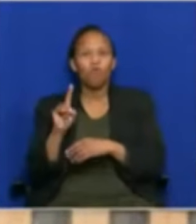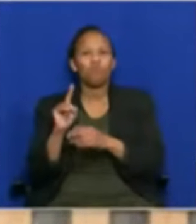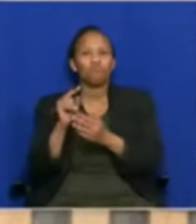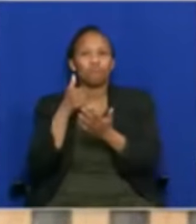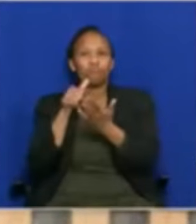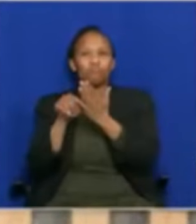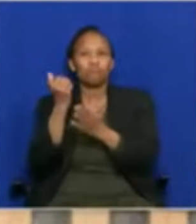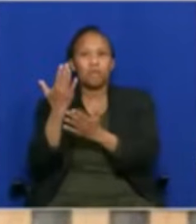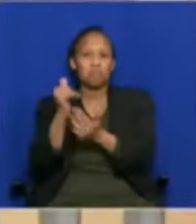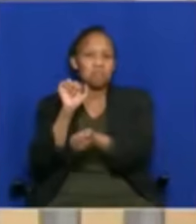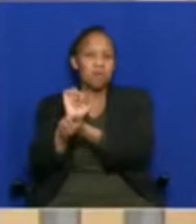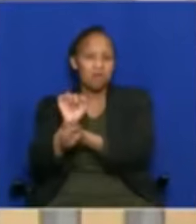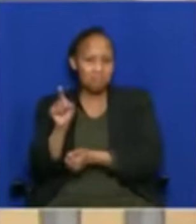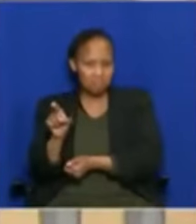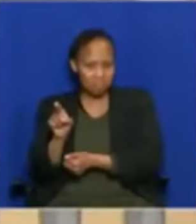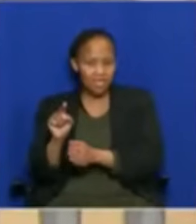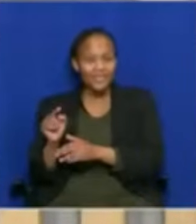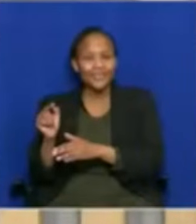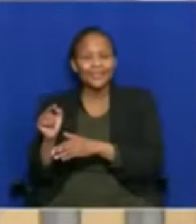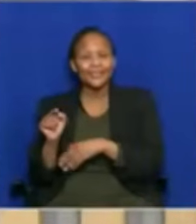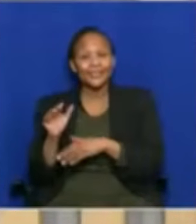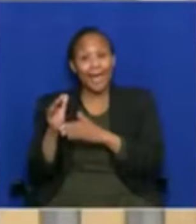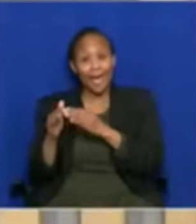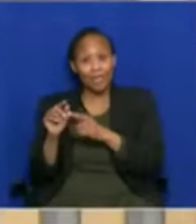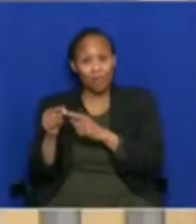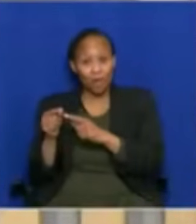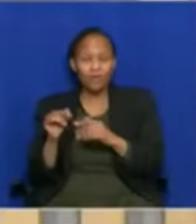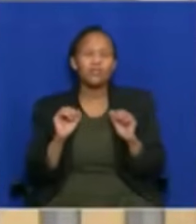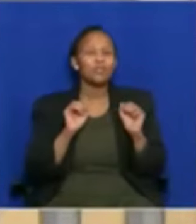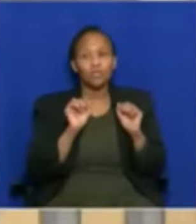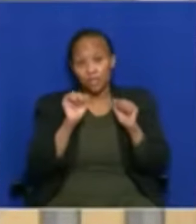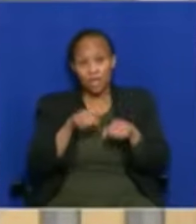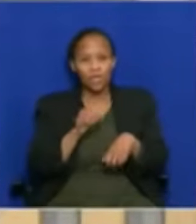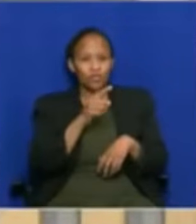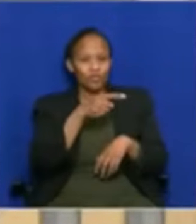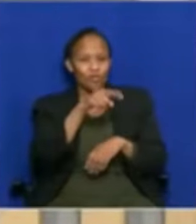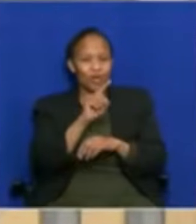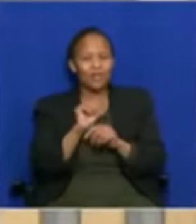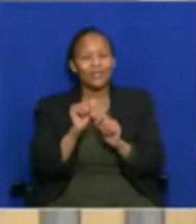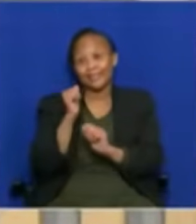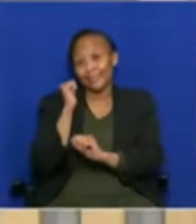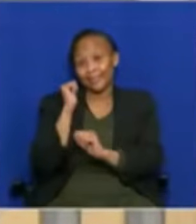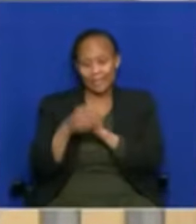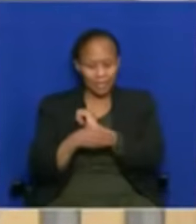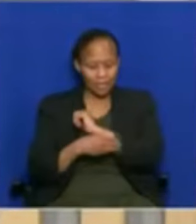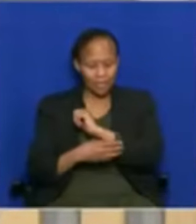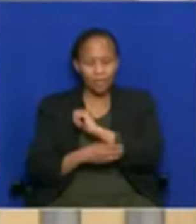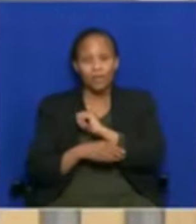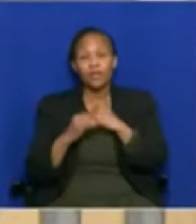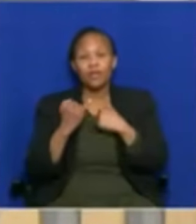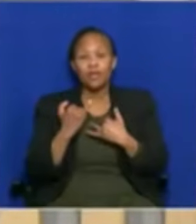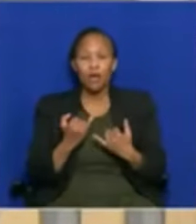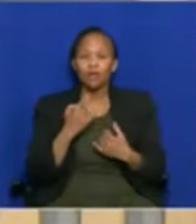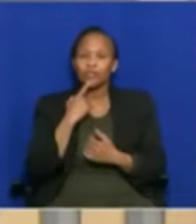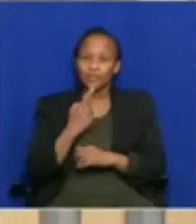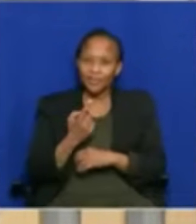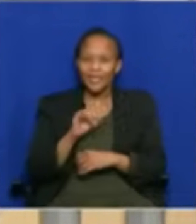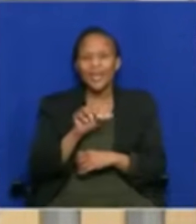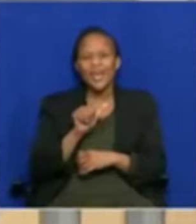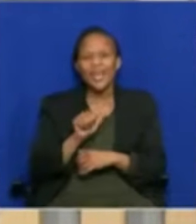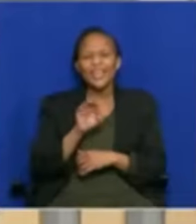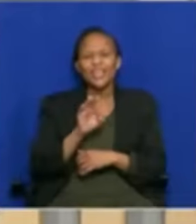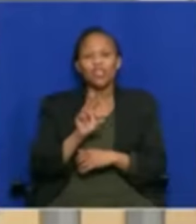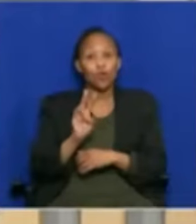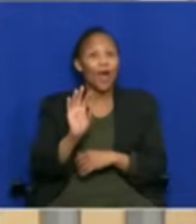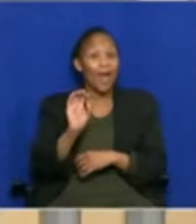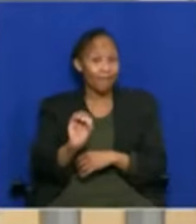That's correct, as of yesterday. Yes. And you said you are in possession of the 832. The 832 statement